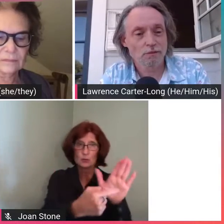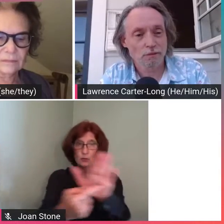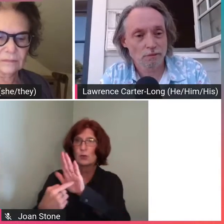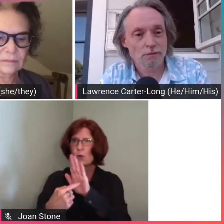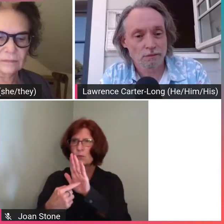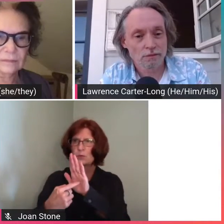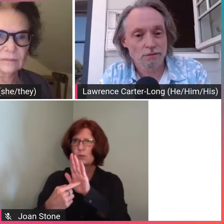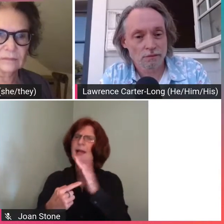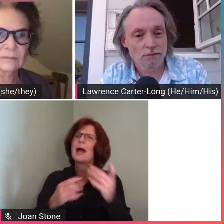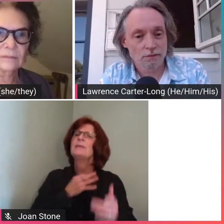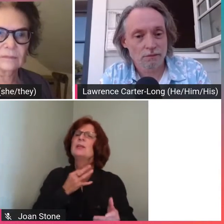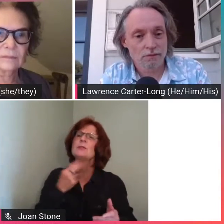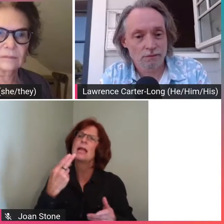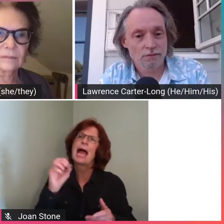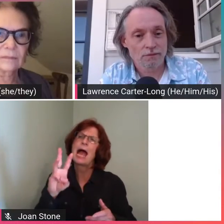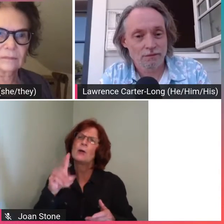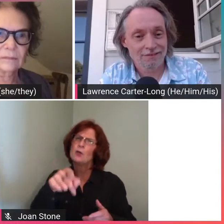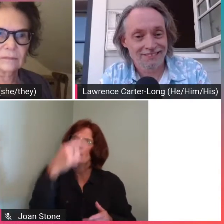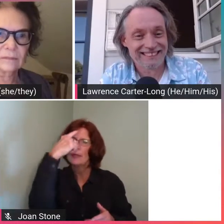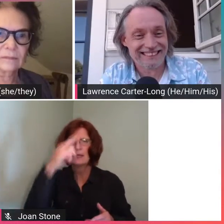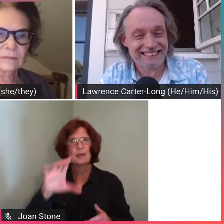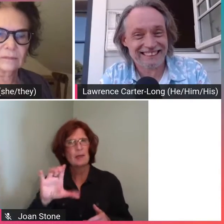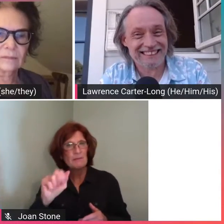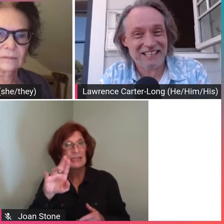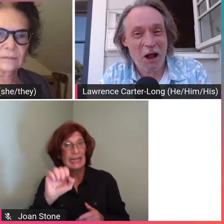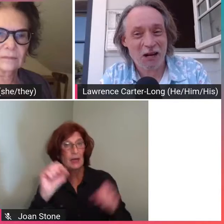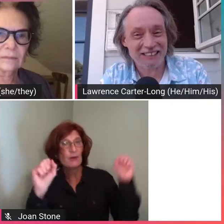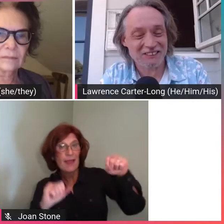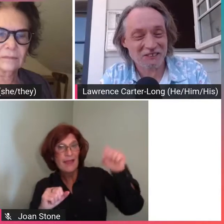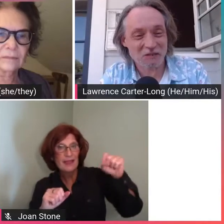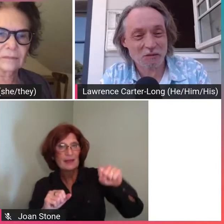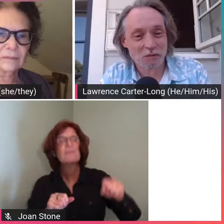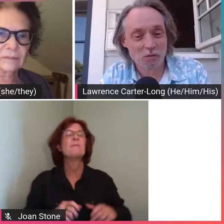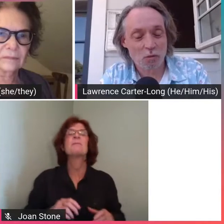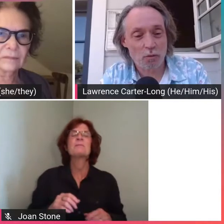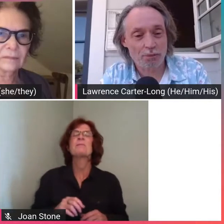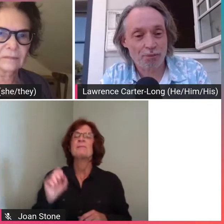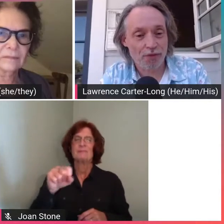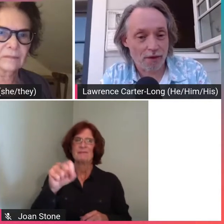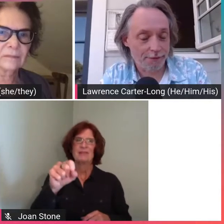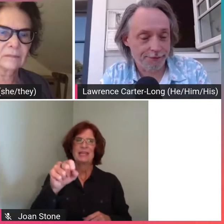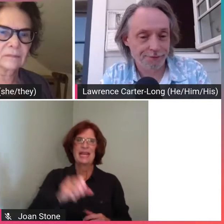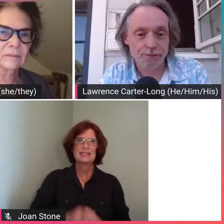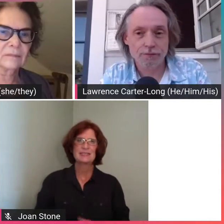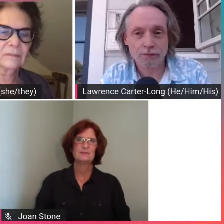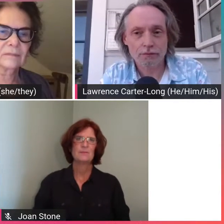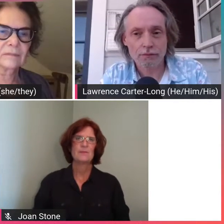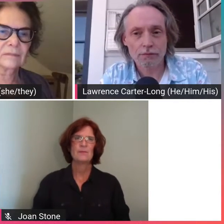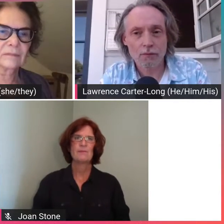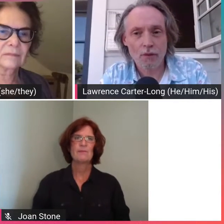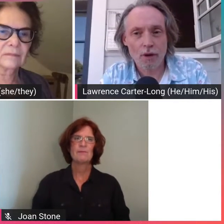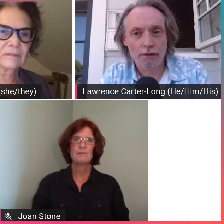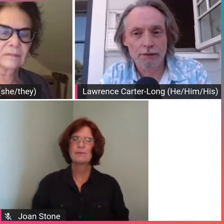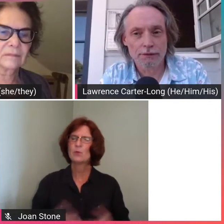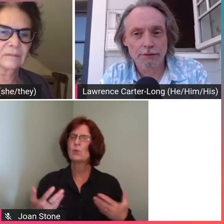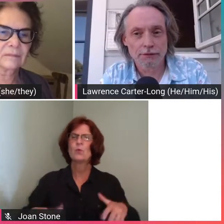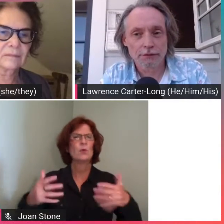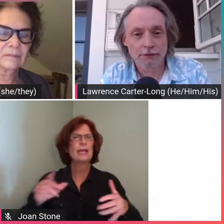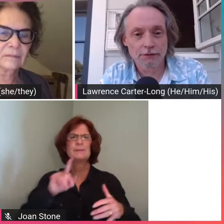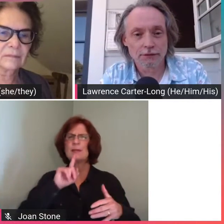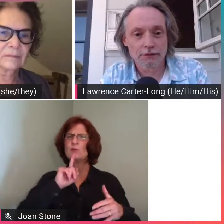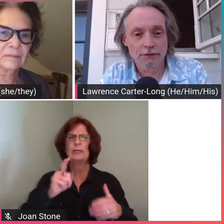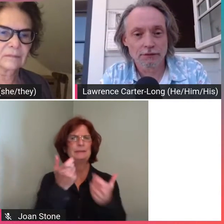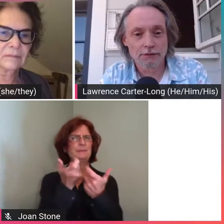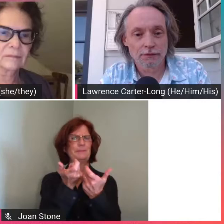how? Carrie, what do you think? You shook your head. Yeah, just it's been absolutely revolutionary,